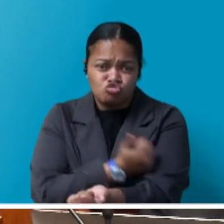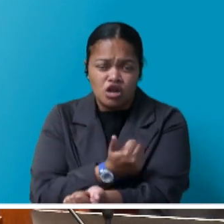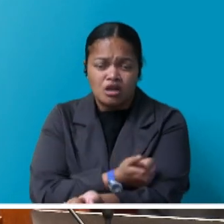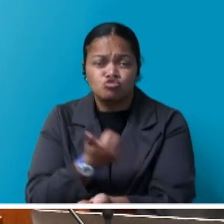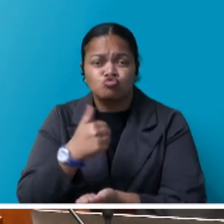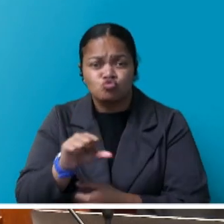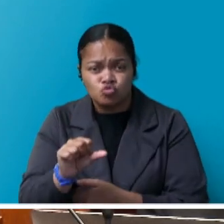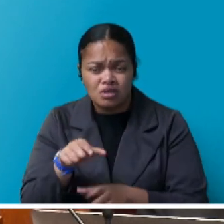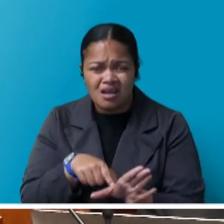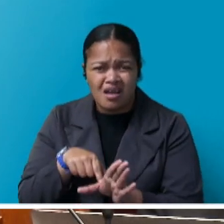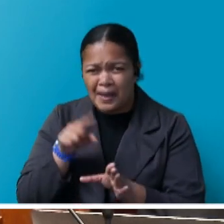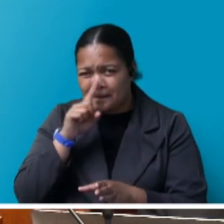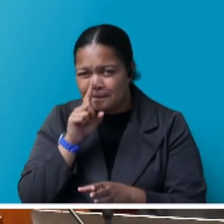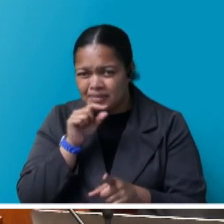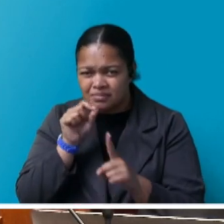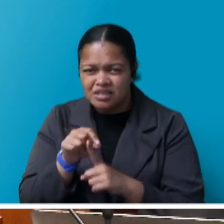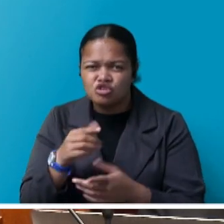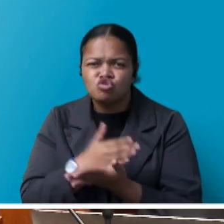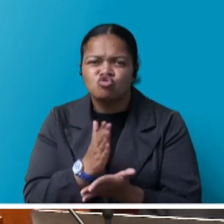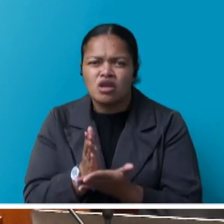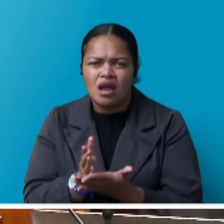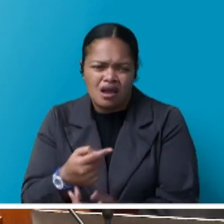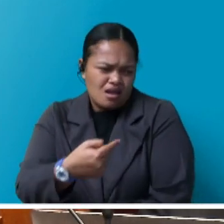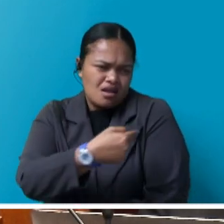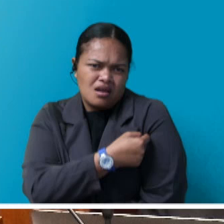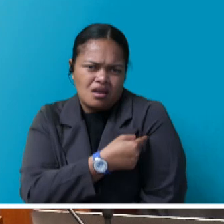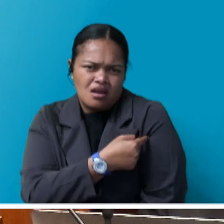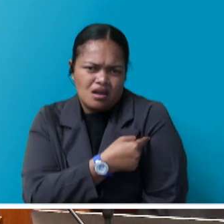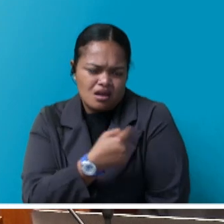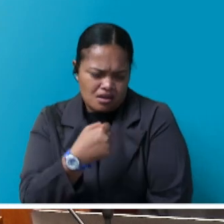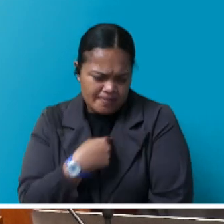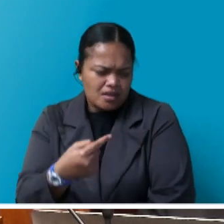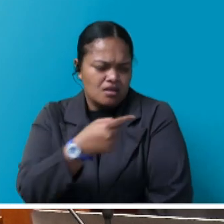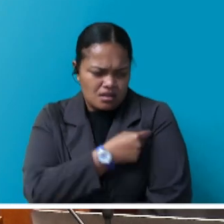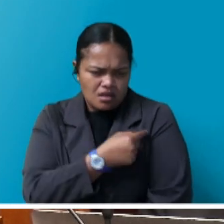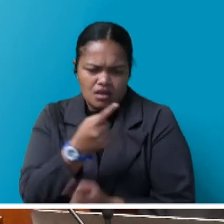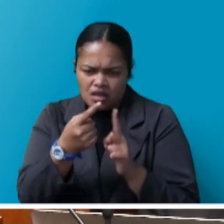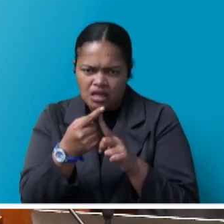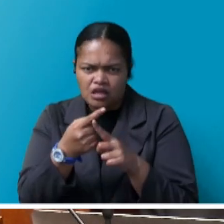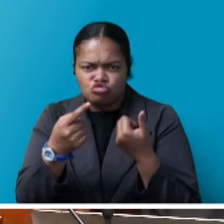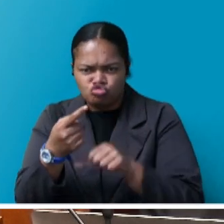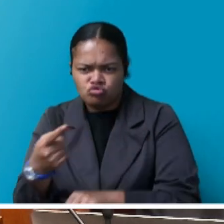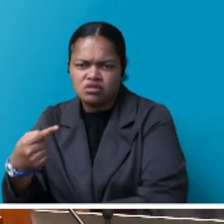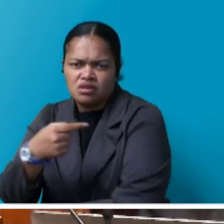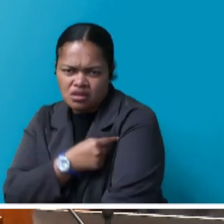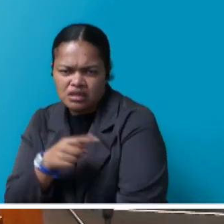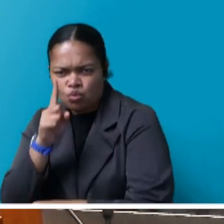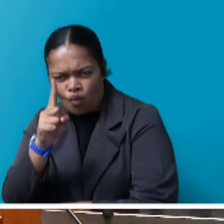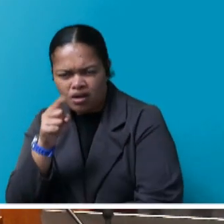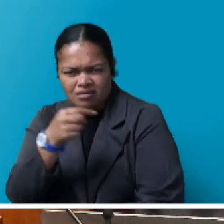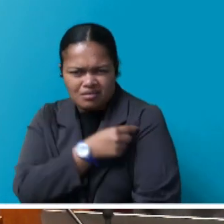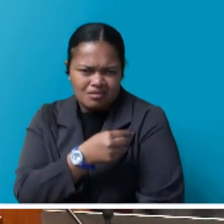people, particularly the sharing of needles, significantly increases the risk of HIV transmission, and many of our communities lack